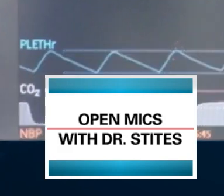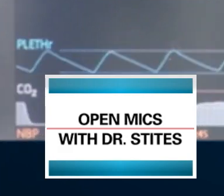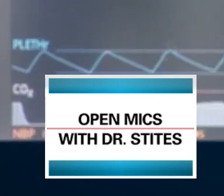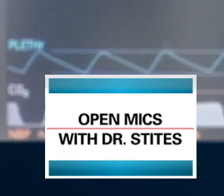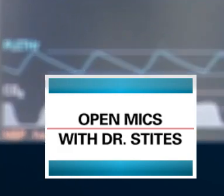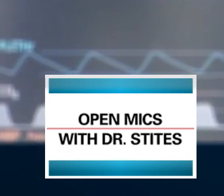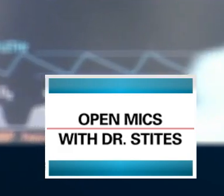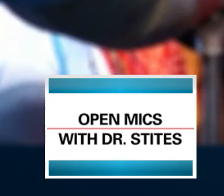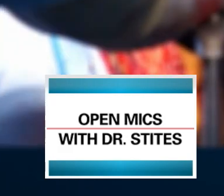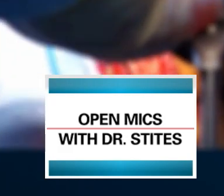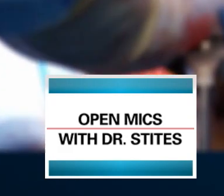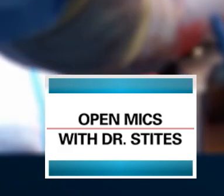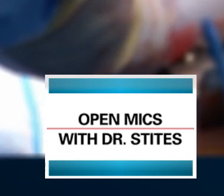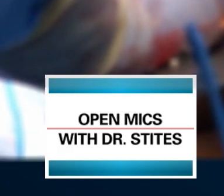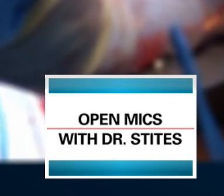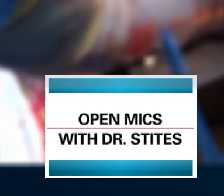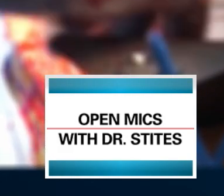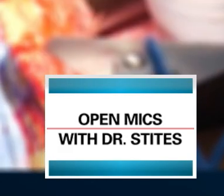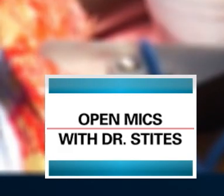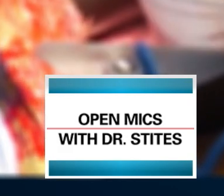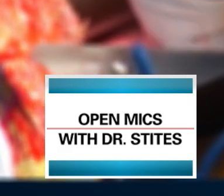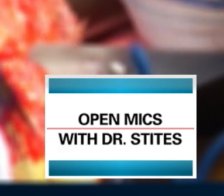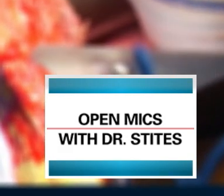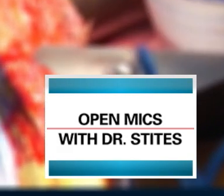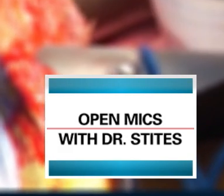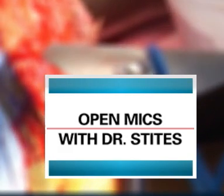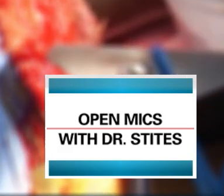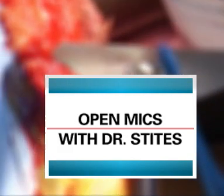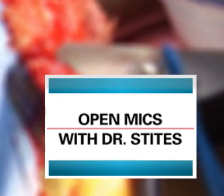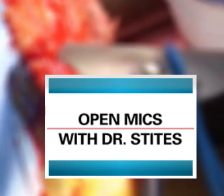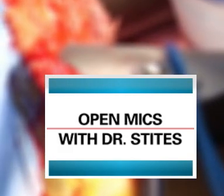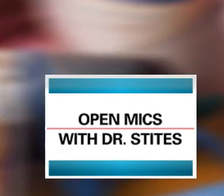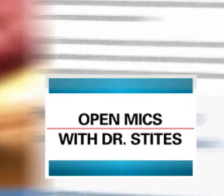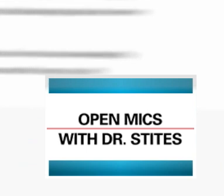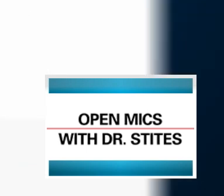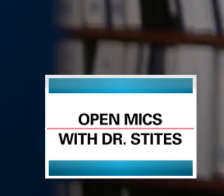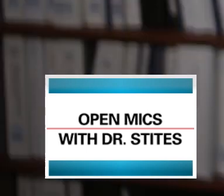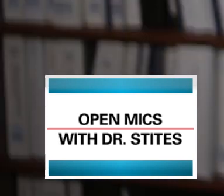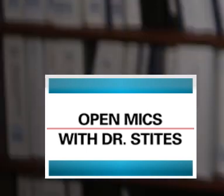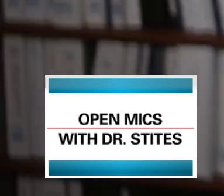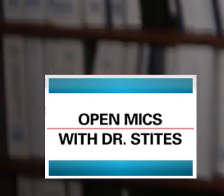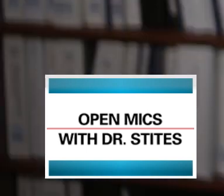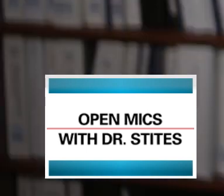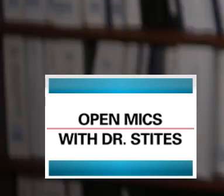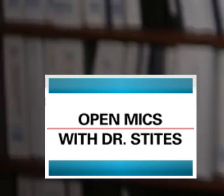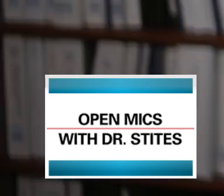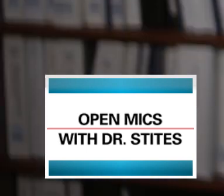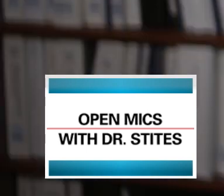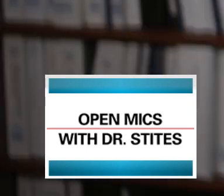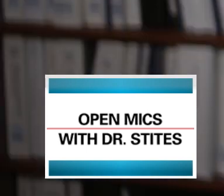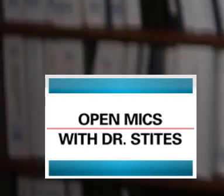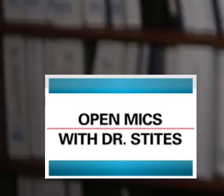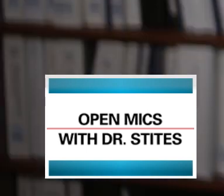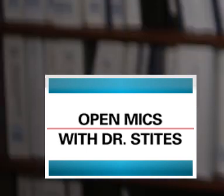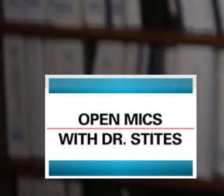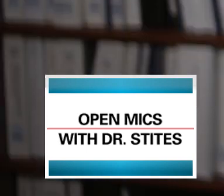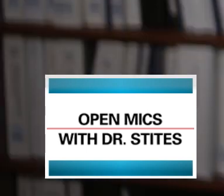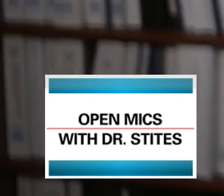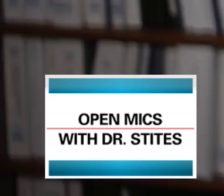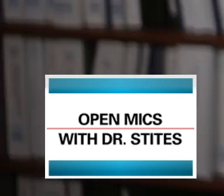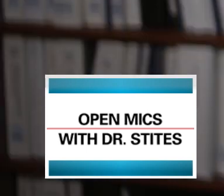the warnings, UNOS enacted the changes in 2020. It had an effect of disproportionately